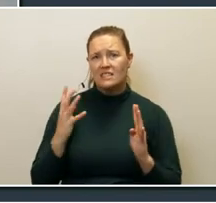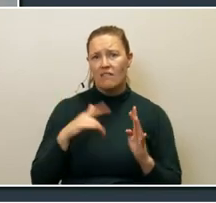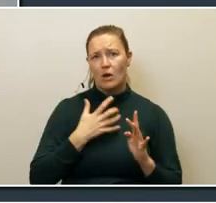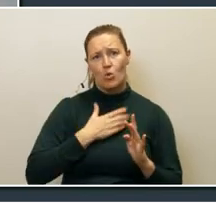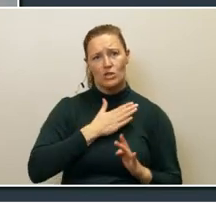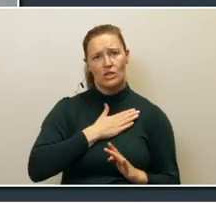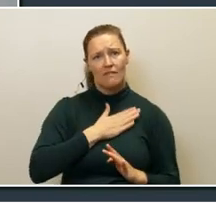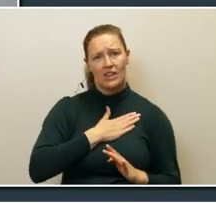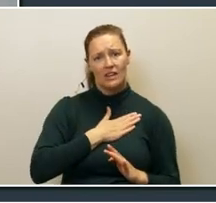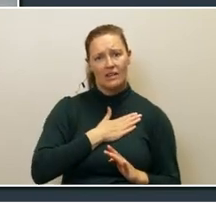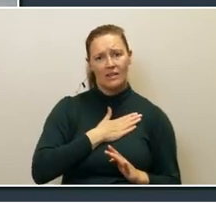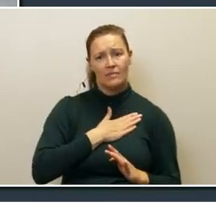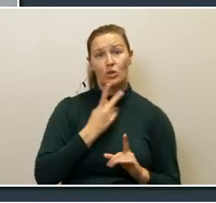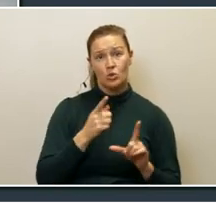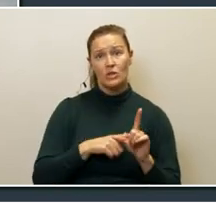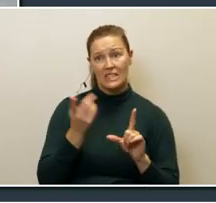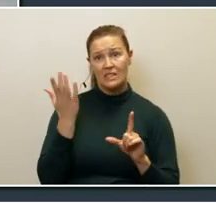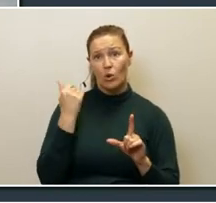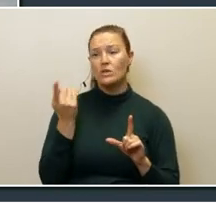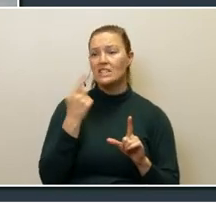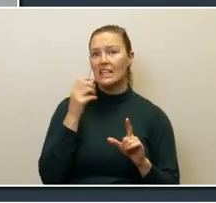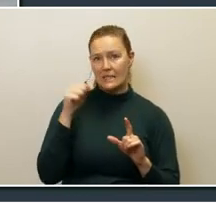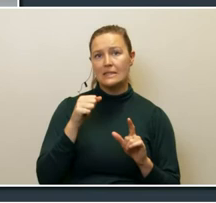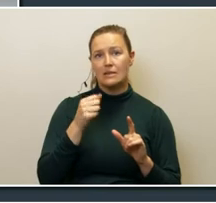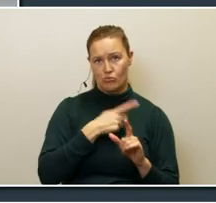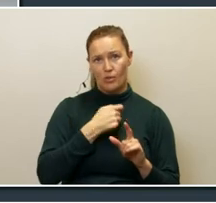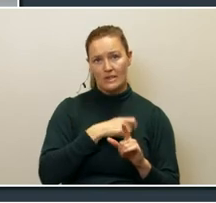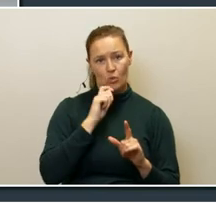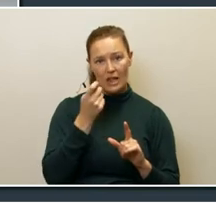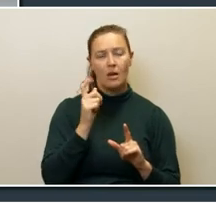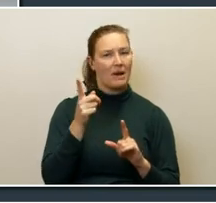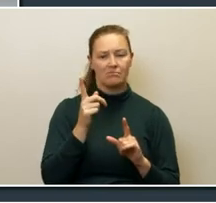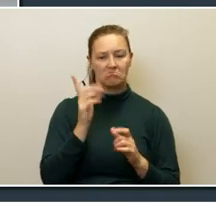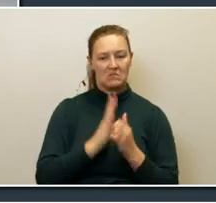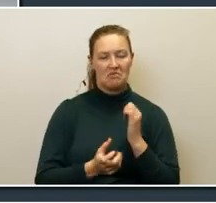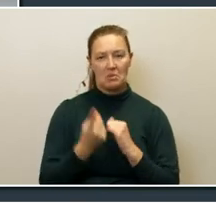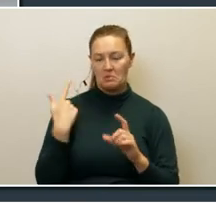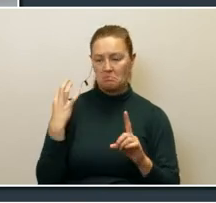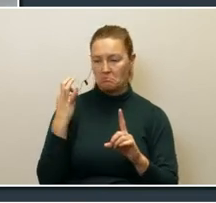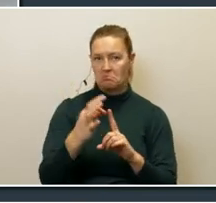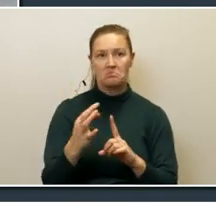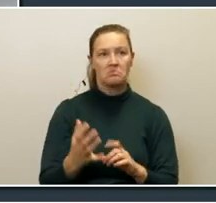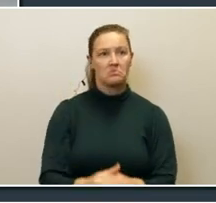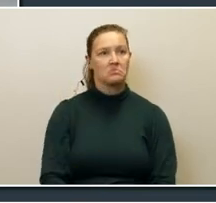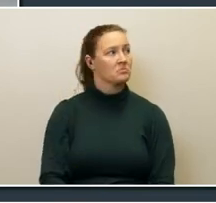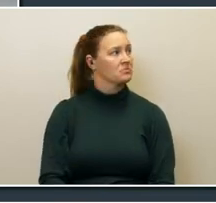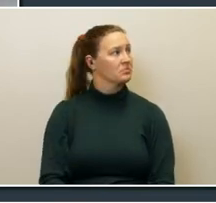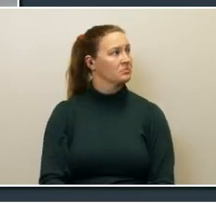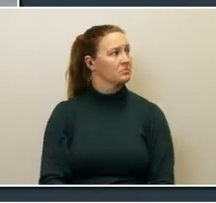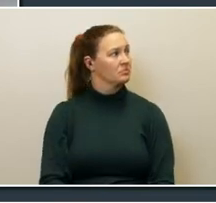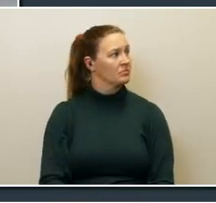security there 2 years ago, and we were promised it. And it's never happened. Can I just say something?